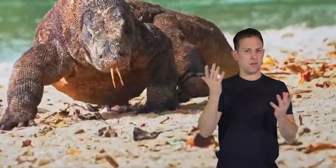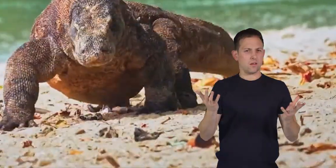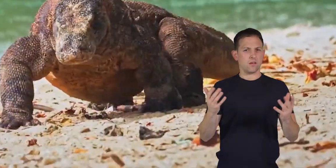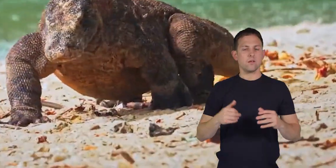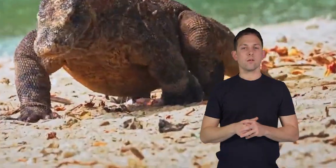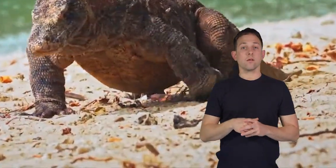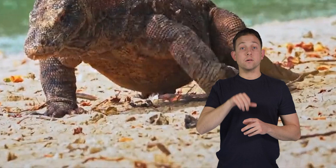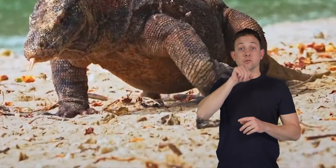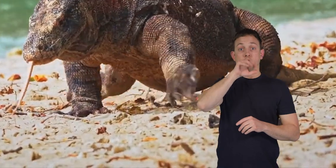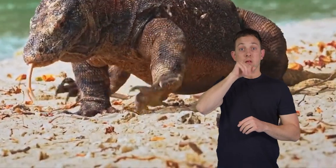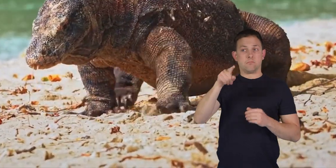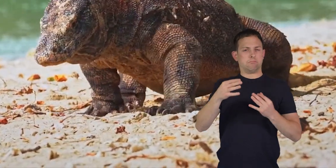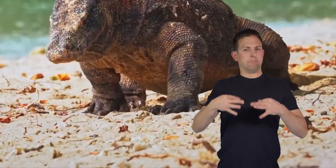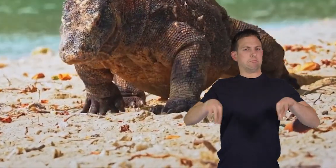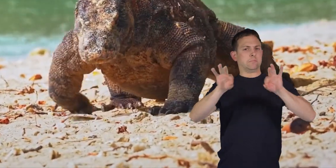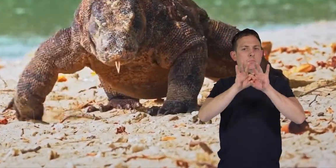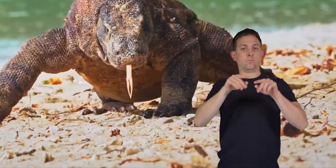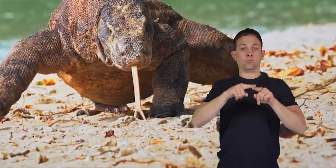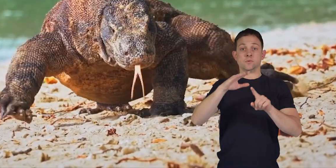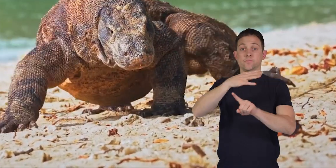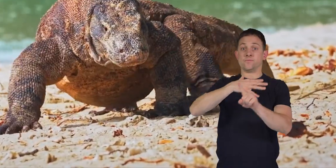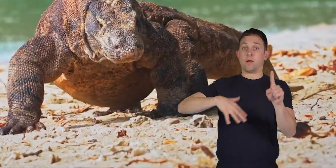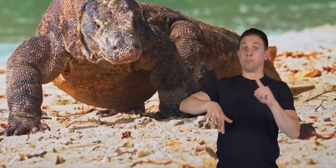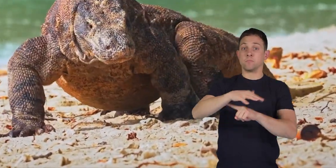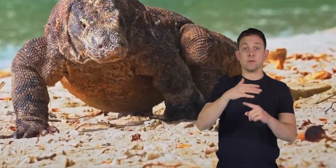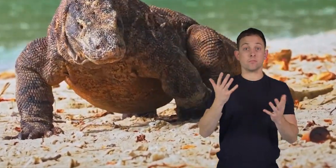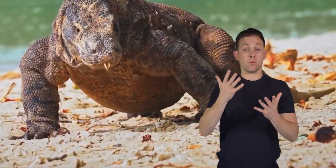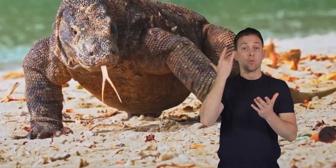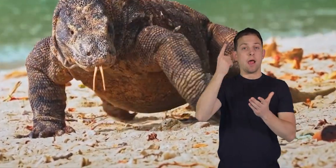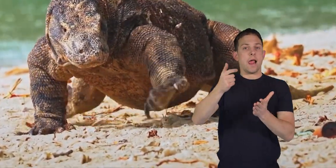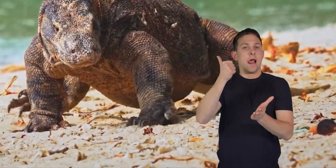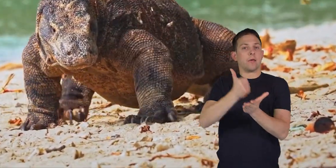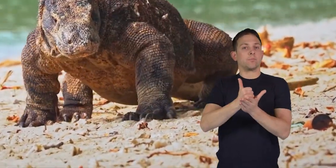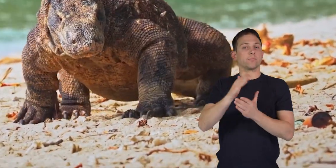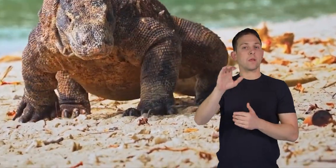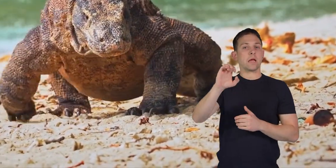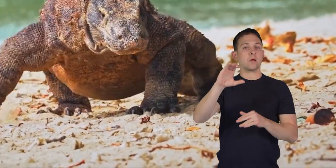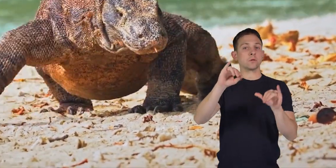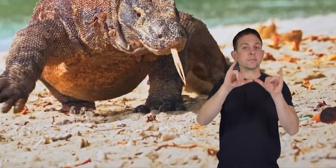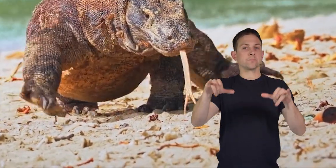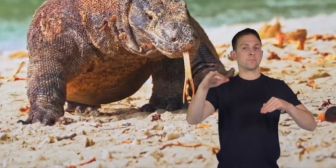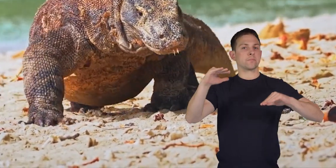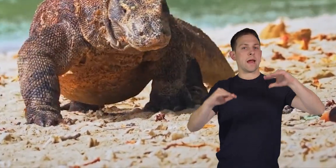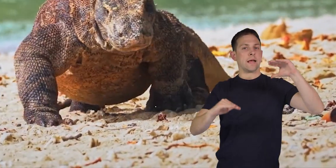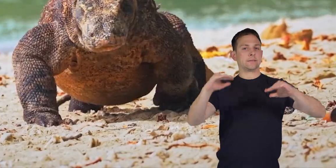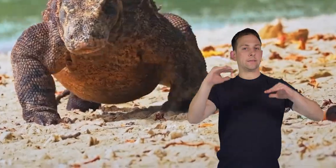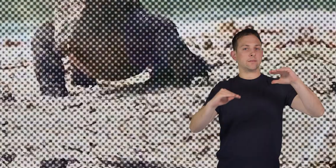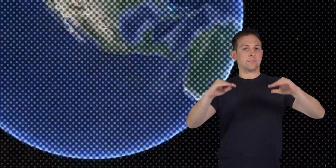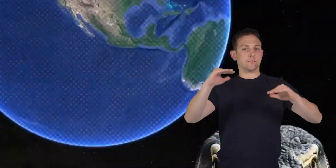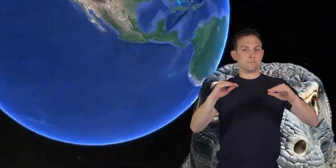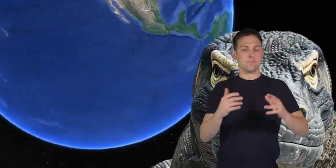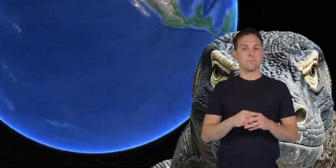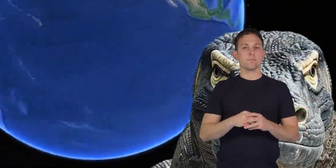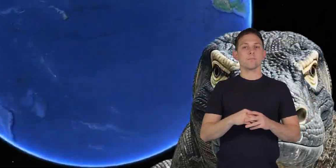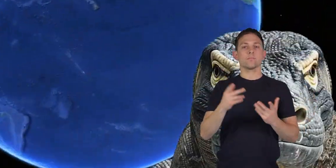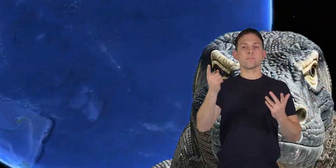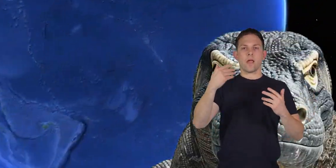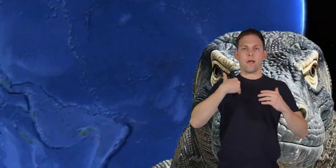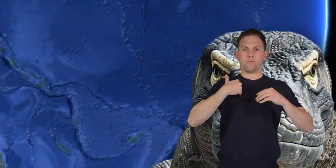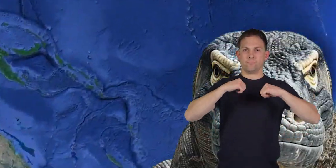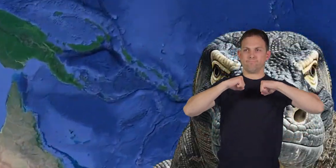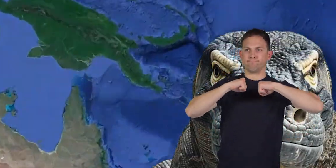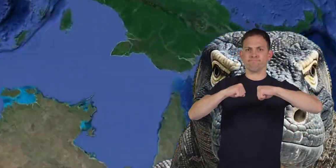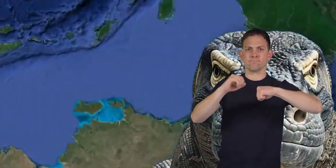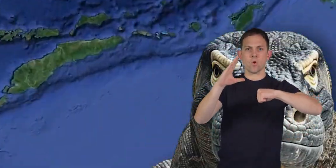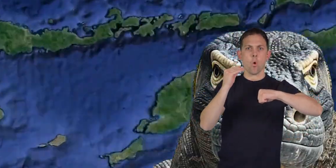Komodo dragons are essential to their environment because they help keep their ecosystem balanced. They are the guardians